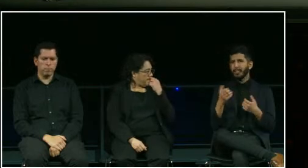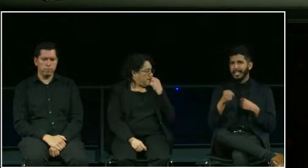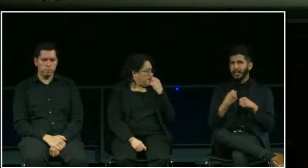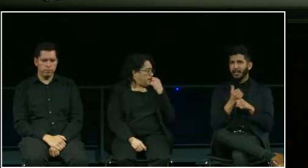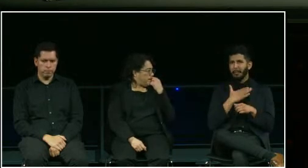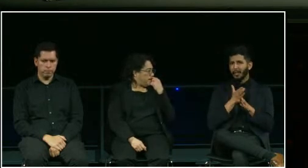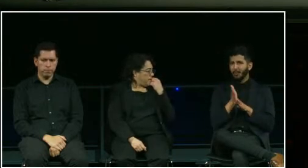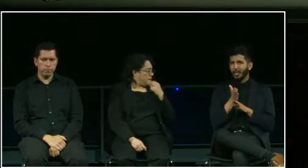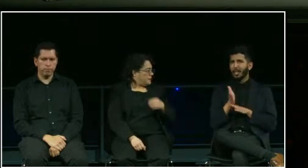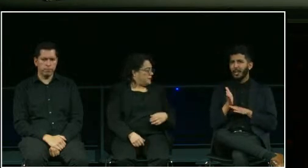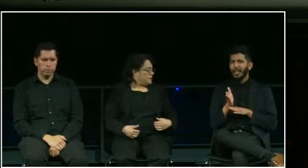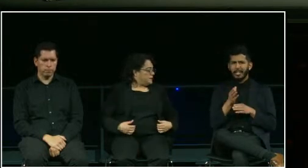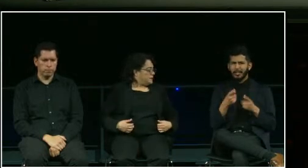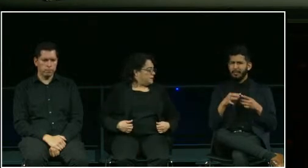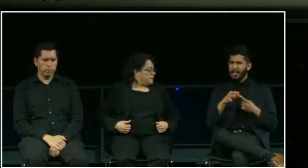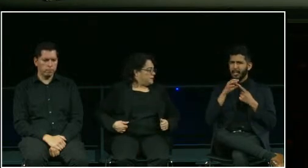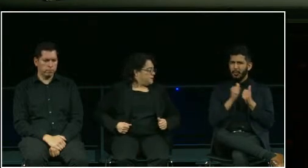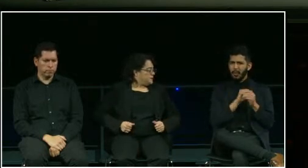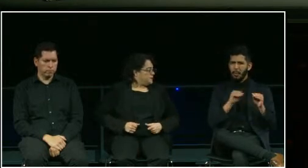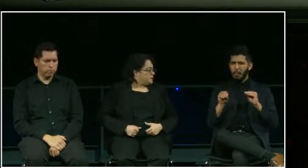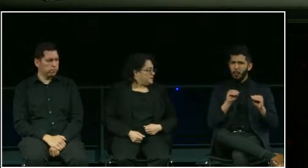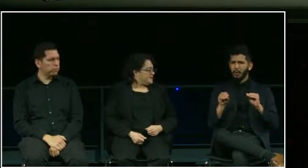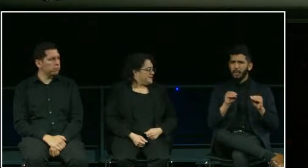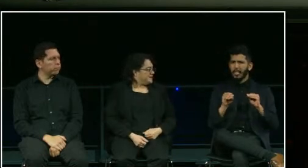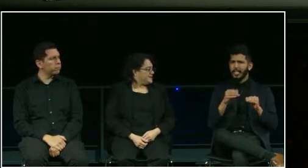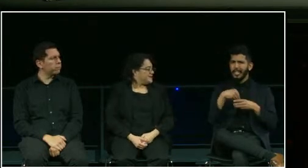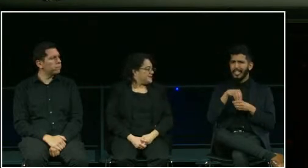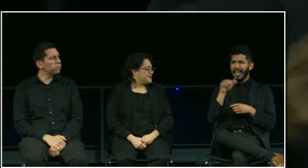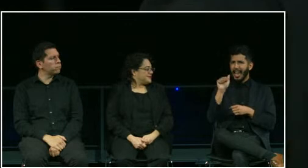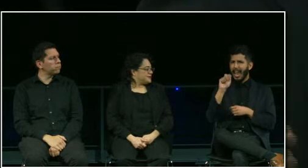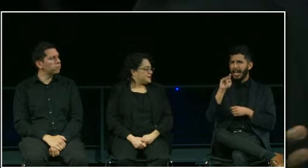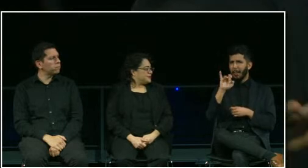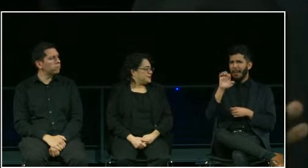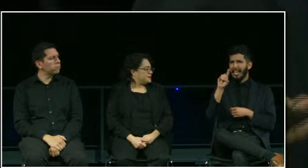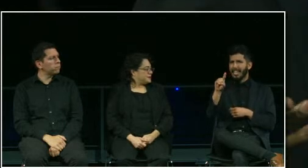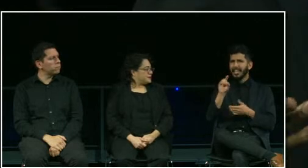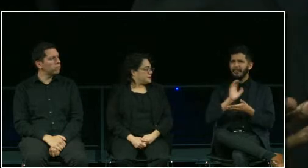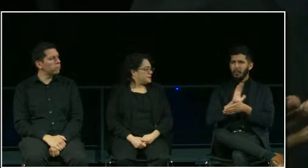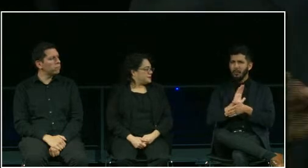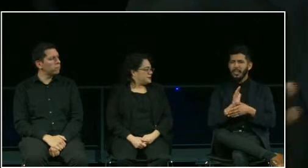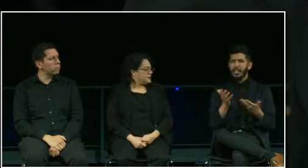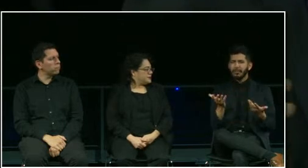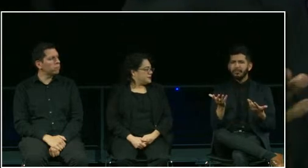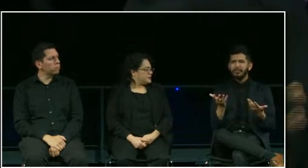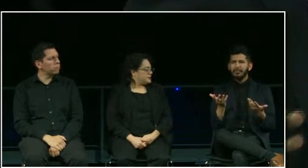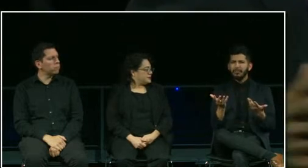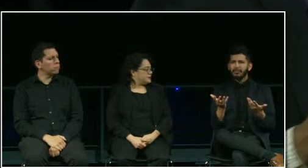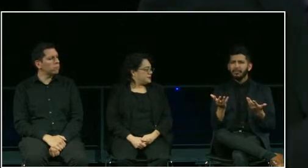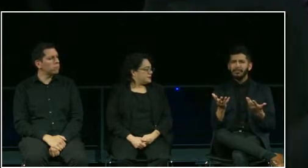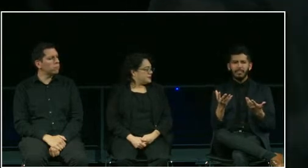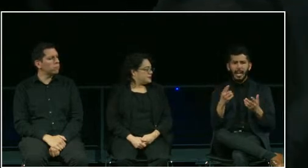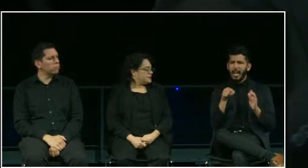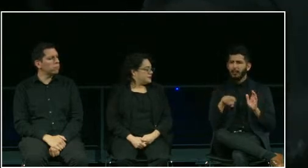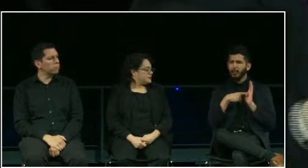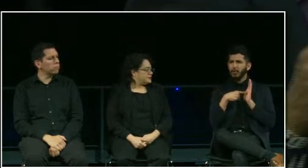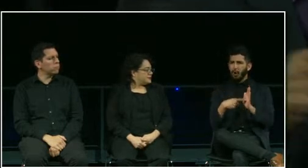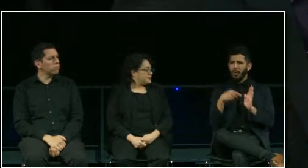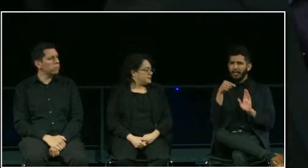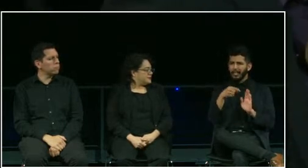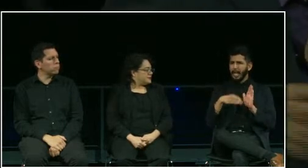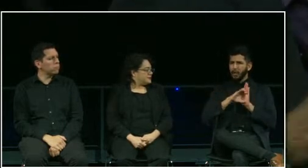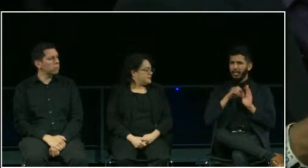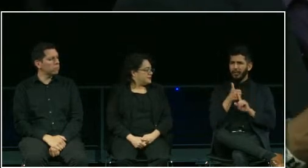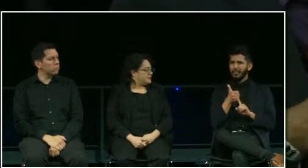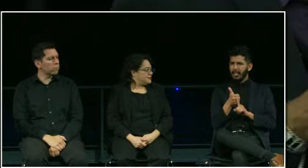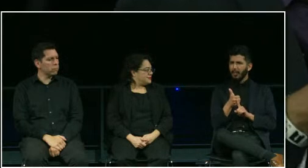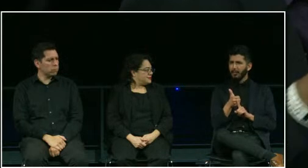in an animated feature is a bunch of stuff that usually is everything but the character themselves. So it's smoke, fire,